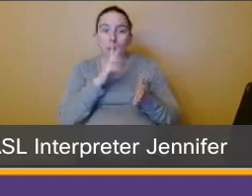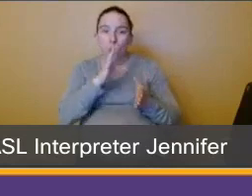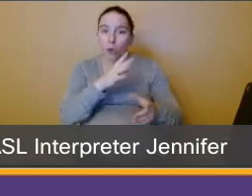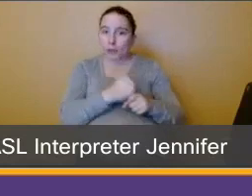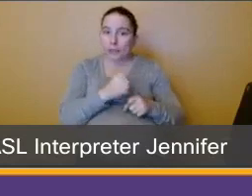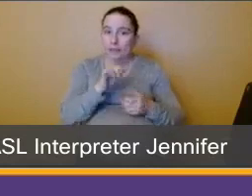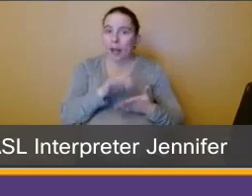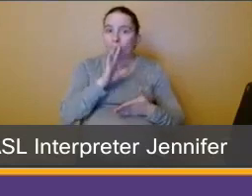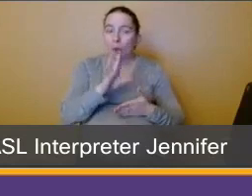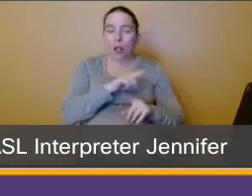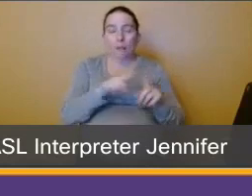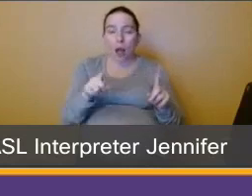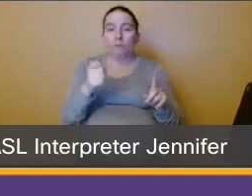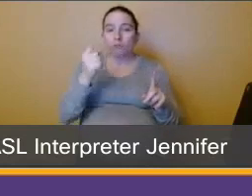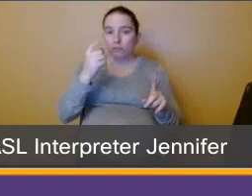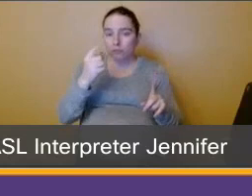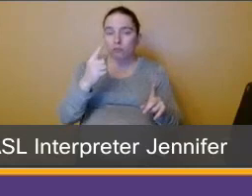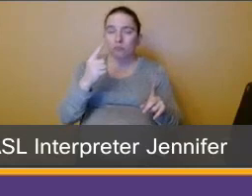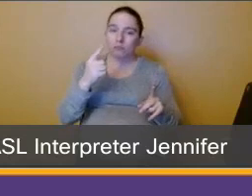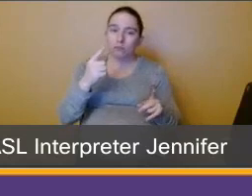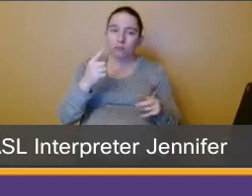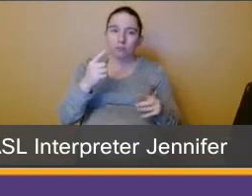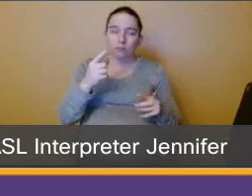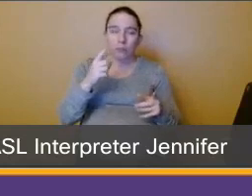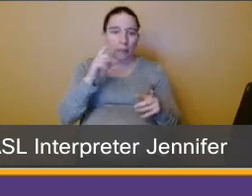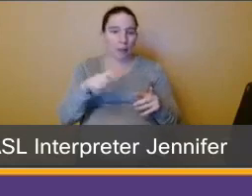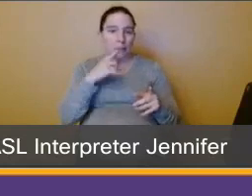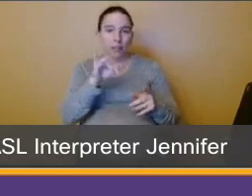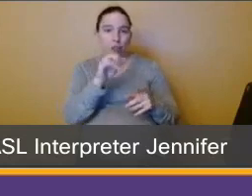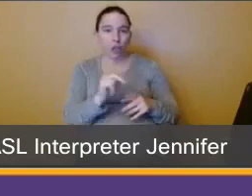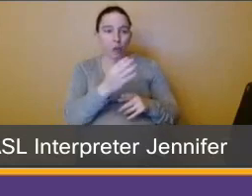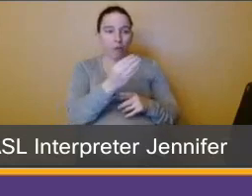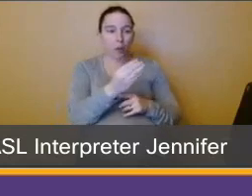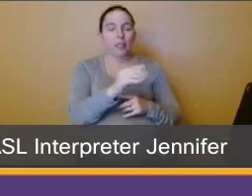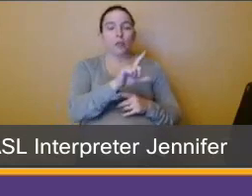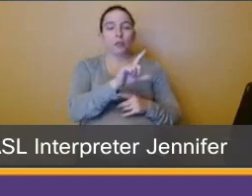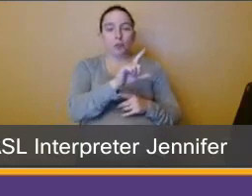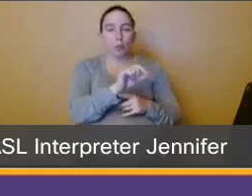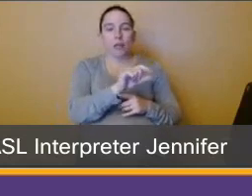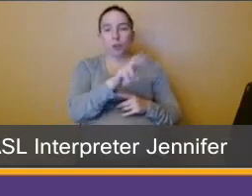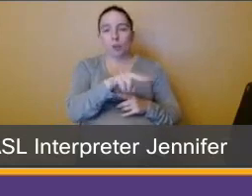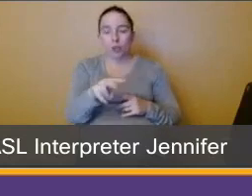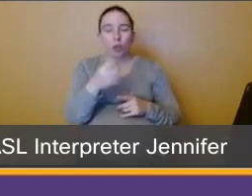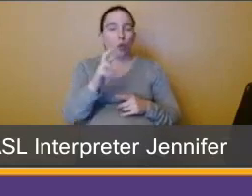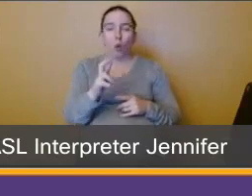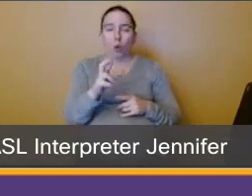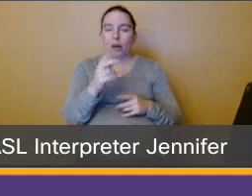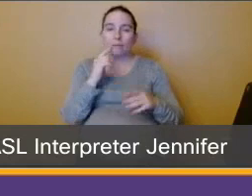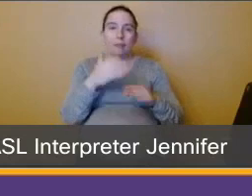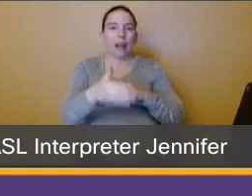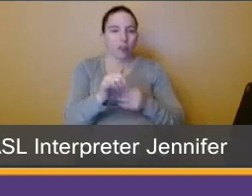going to have to be as of a point in the future, right? January 14th, 2022, or immediately thereafter. So it'll help